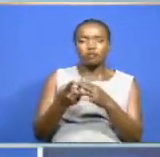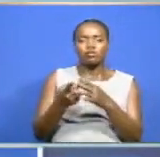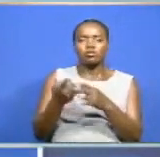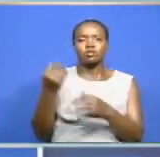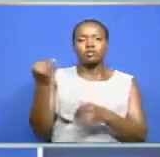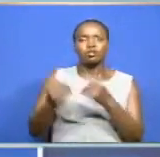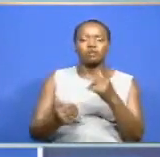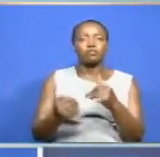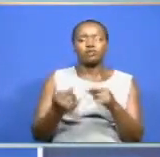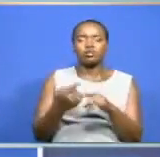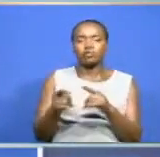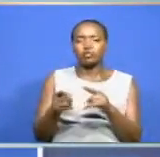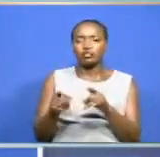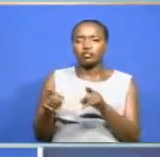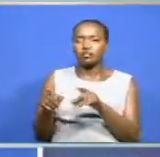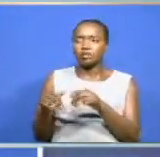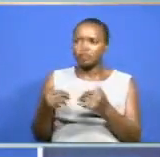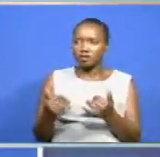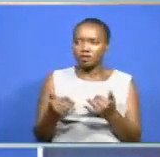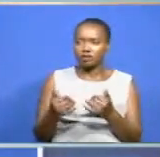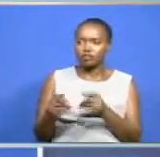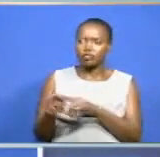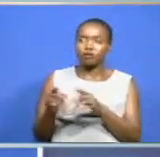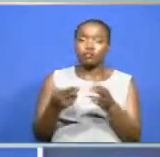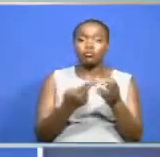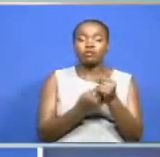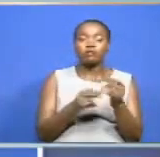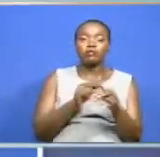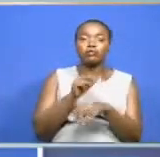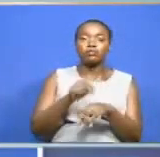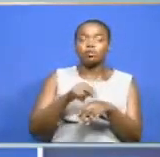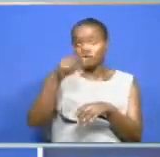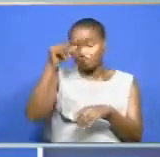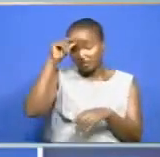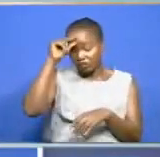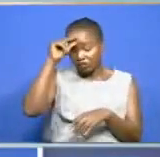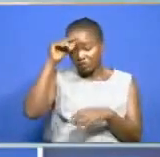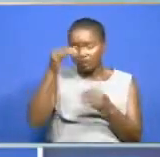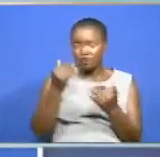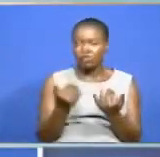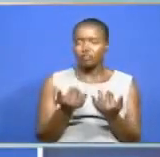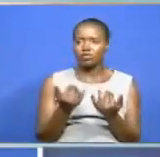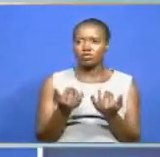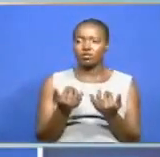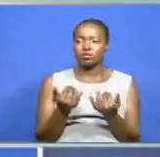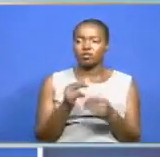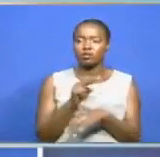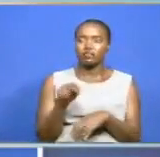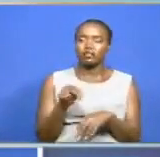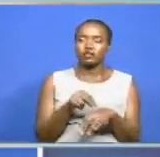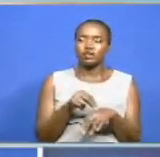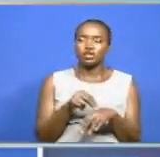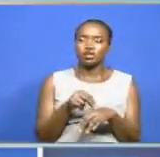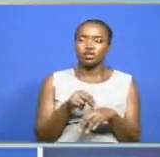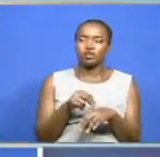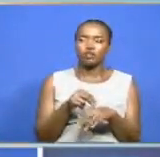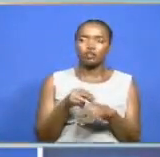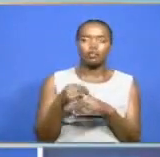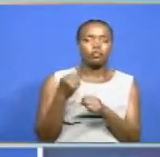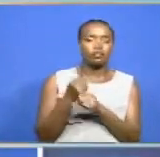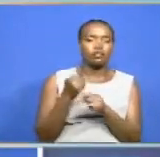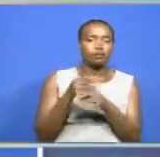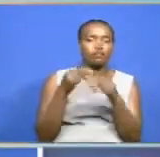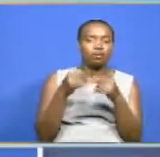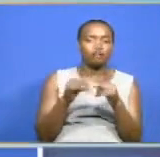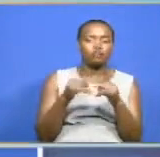that takes me to my other point, that we also partner with the national government. As we speak now, the National Task Force for